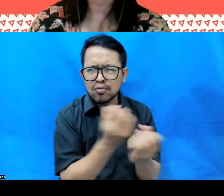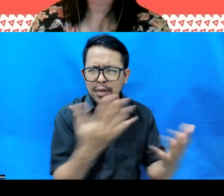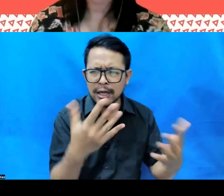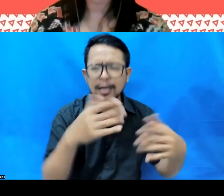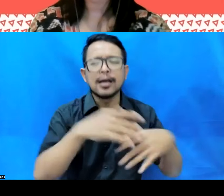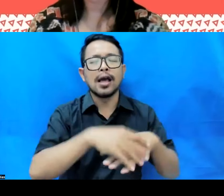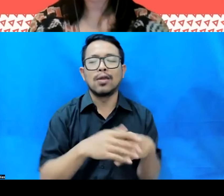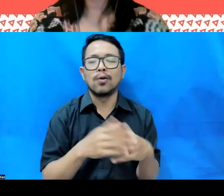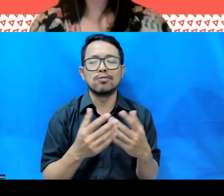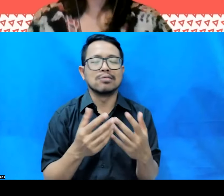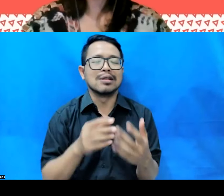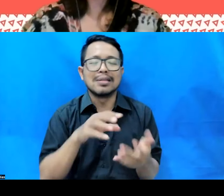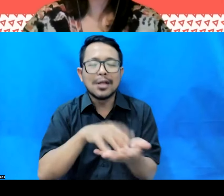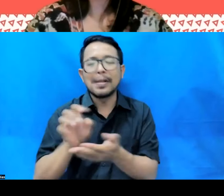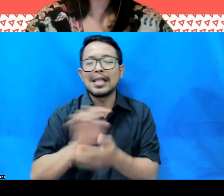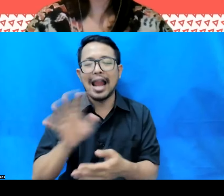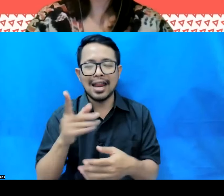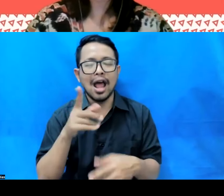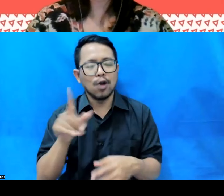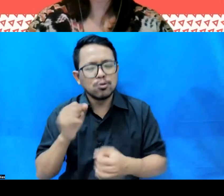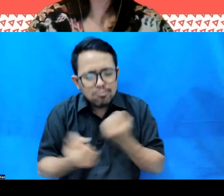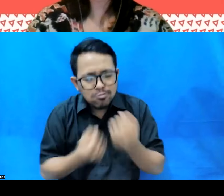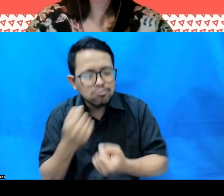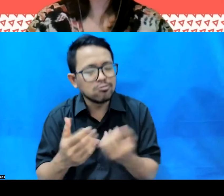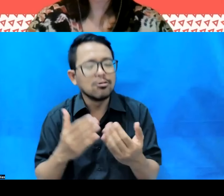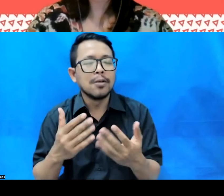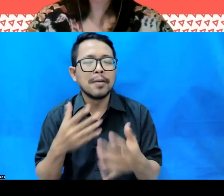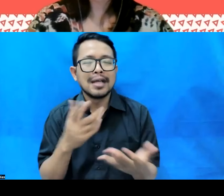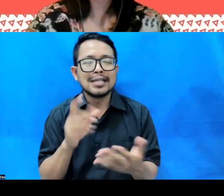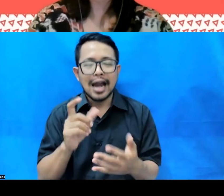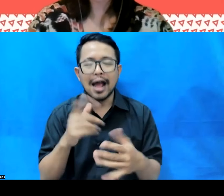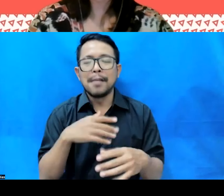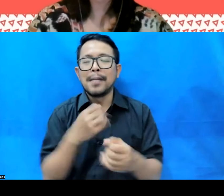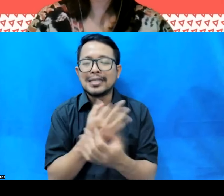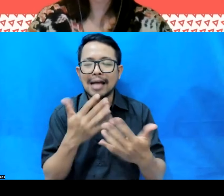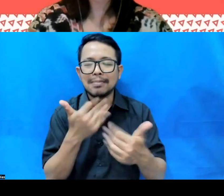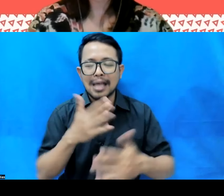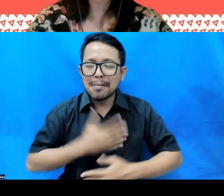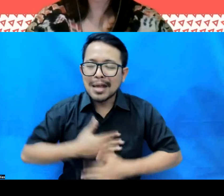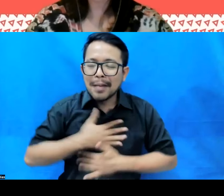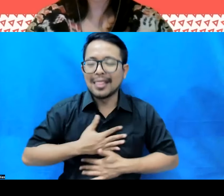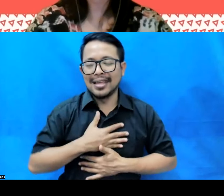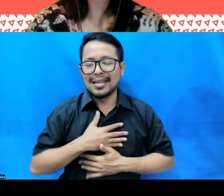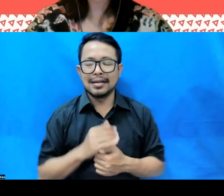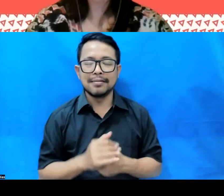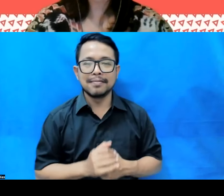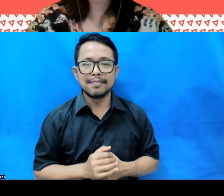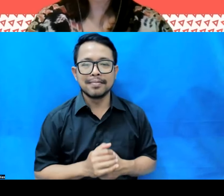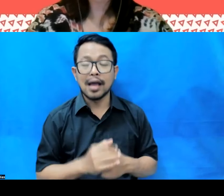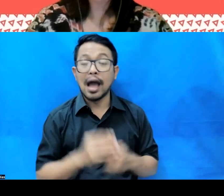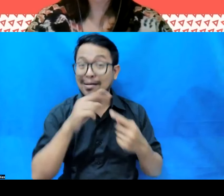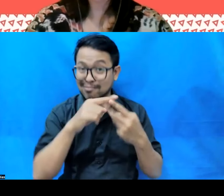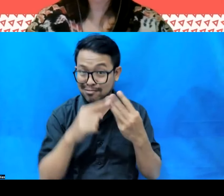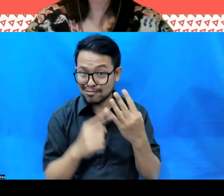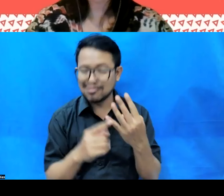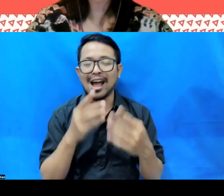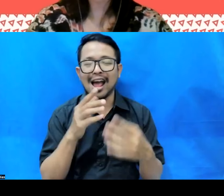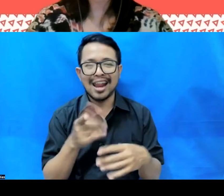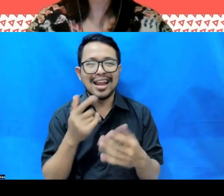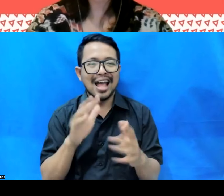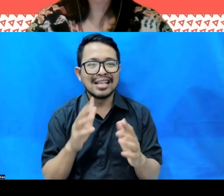So these need to be made more concrete. Now, out of all of the issues